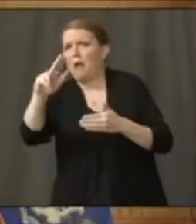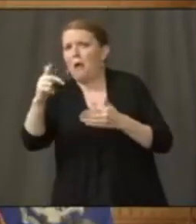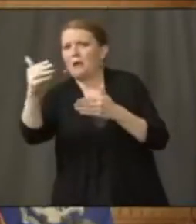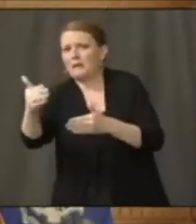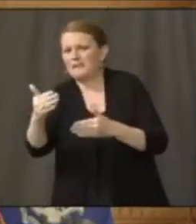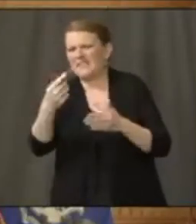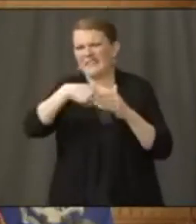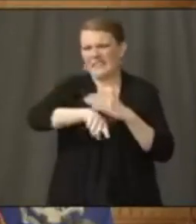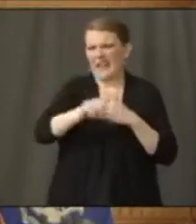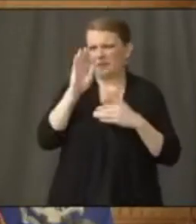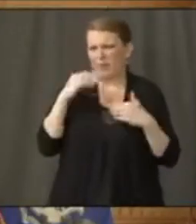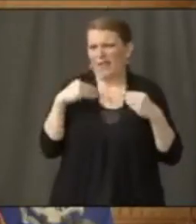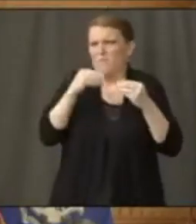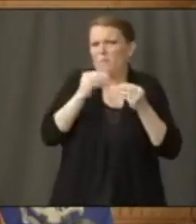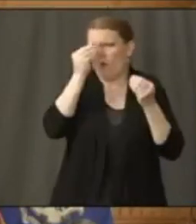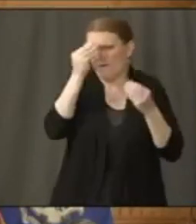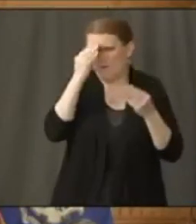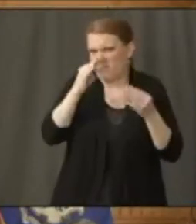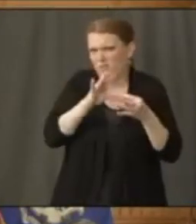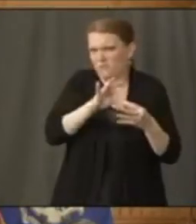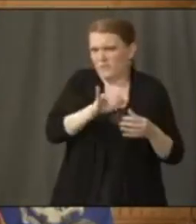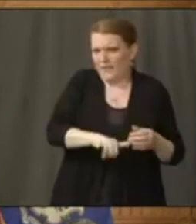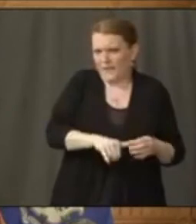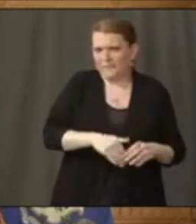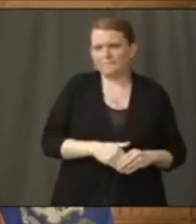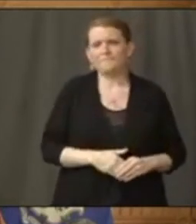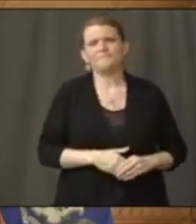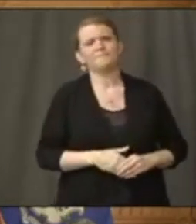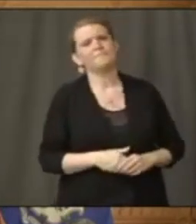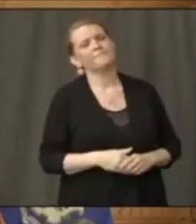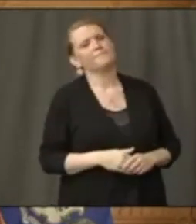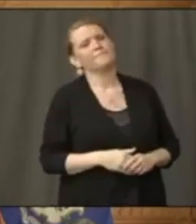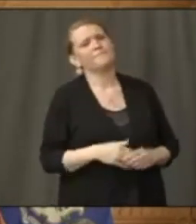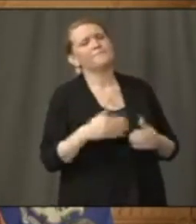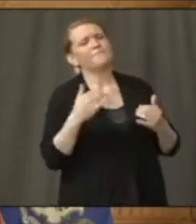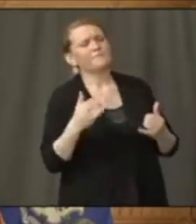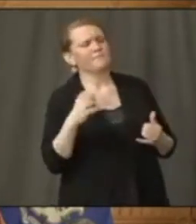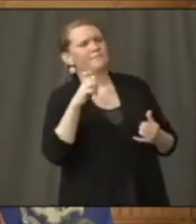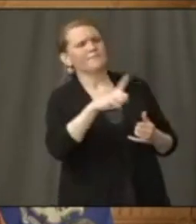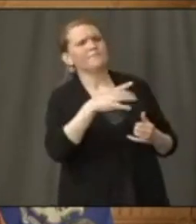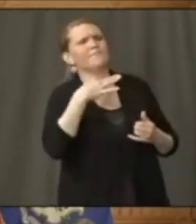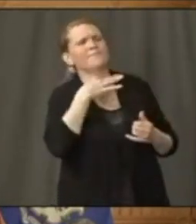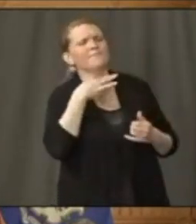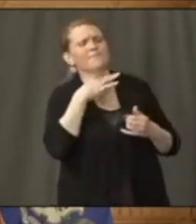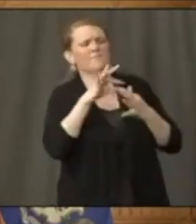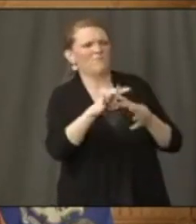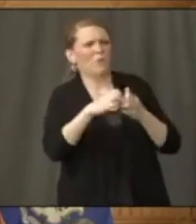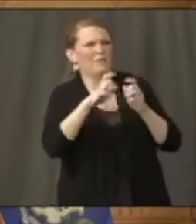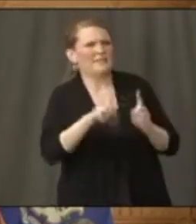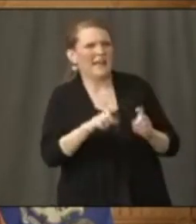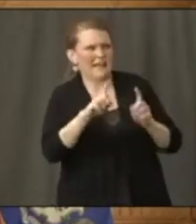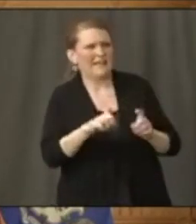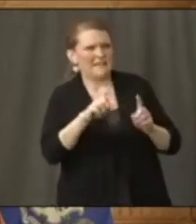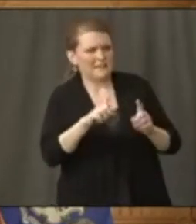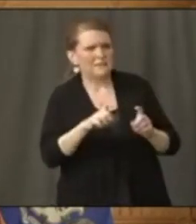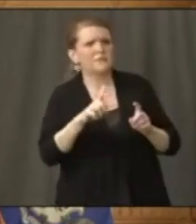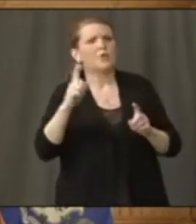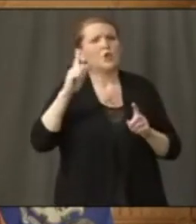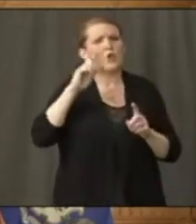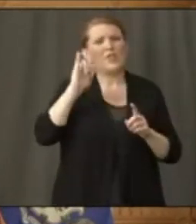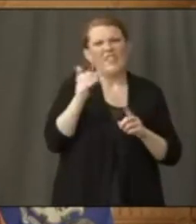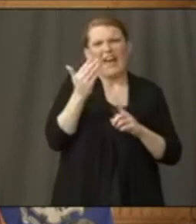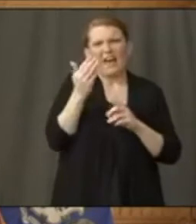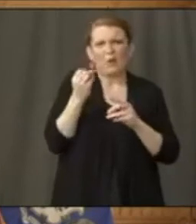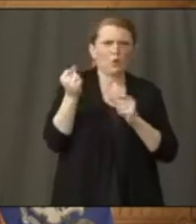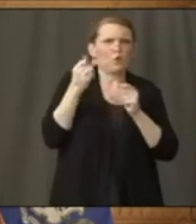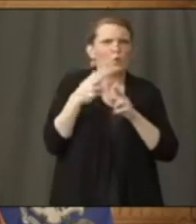reports today about the Abbott test and some concerns about false negatives. Have you guys been aware of those reports? I believe